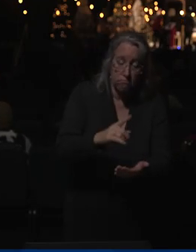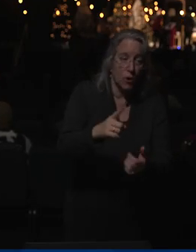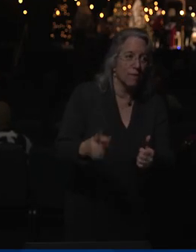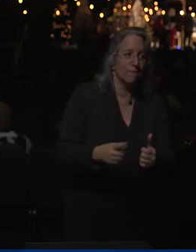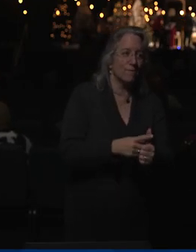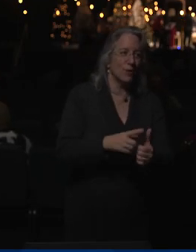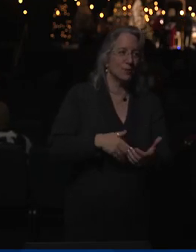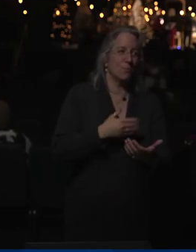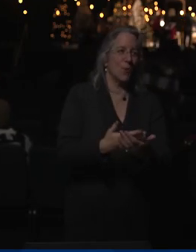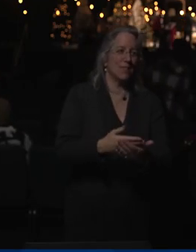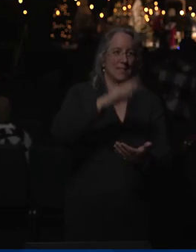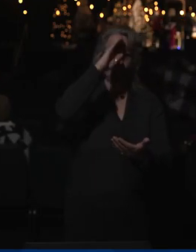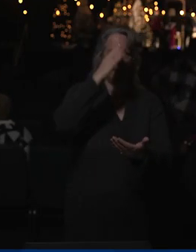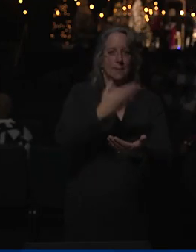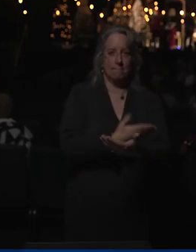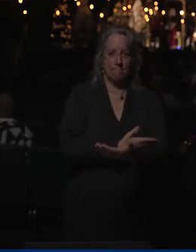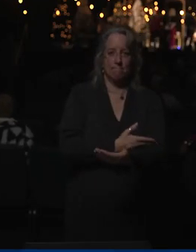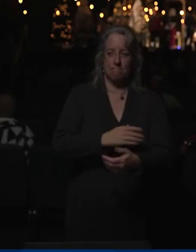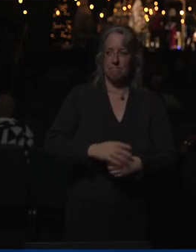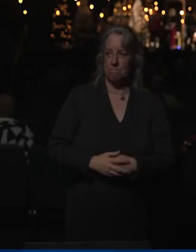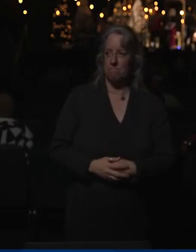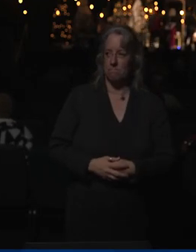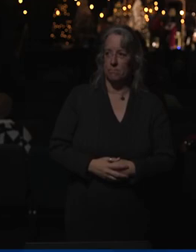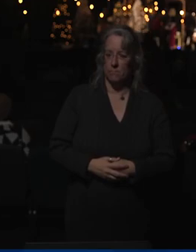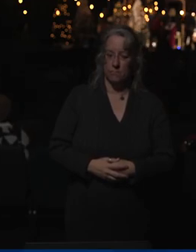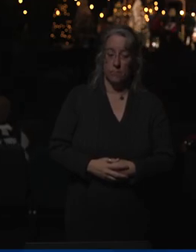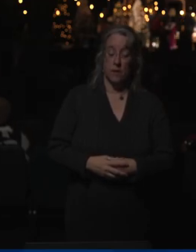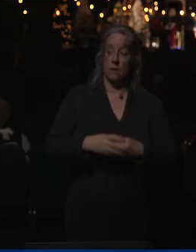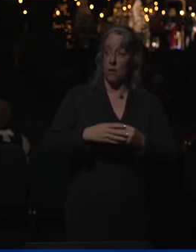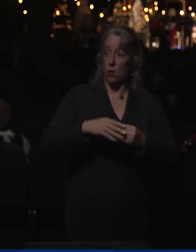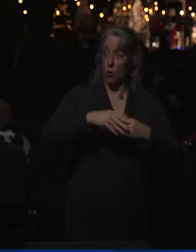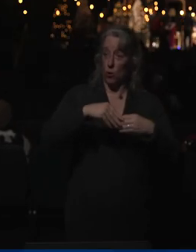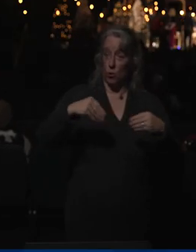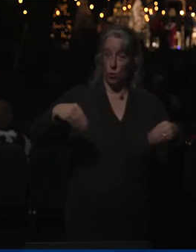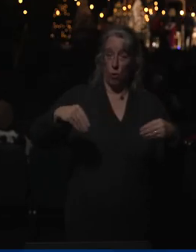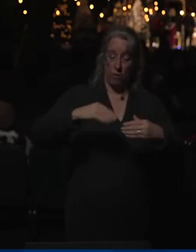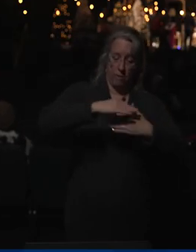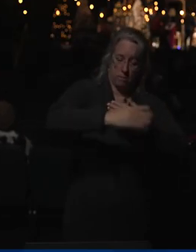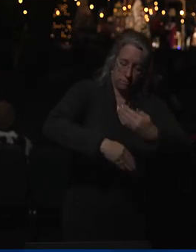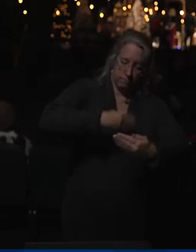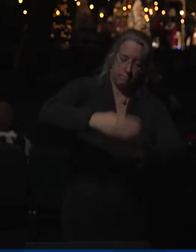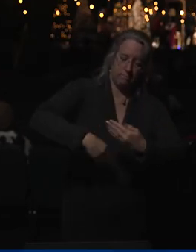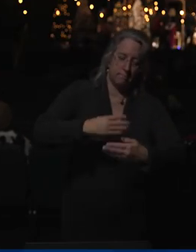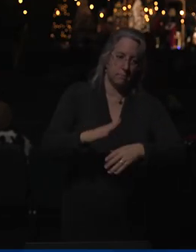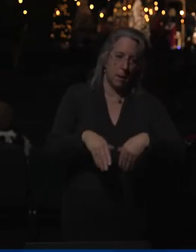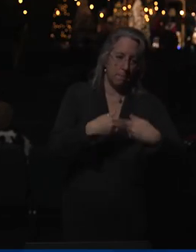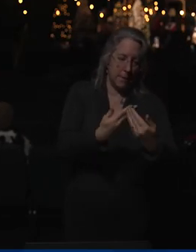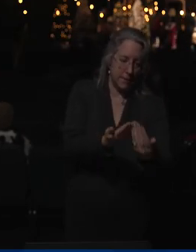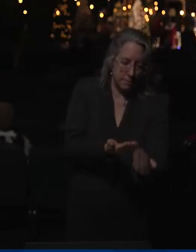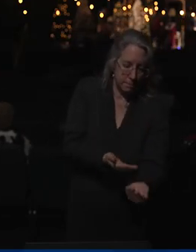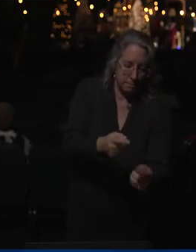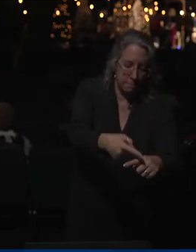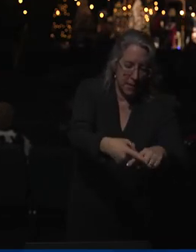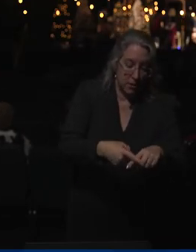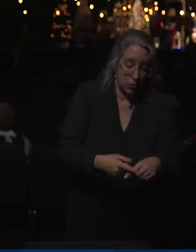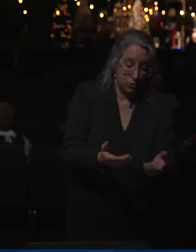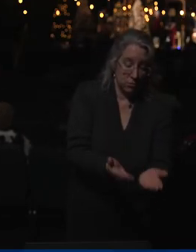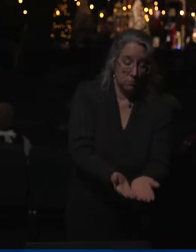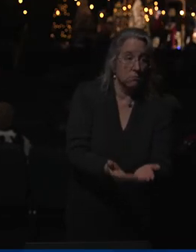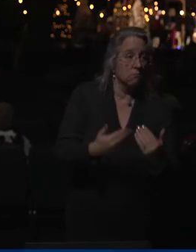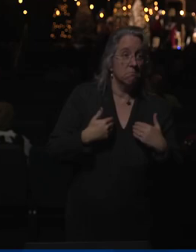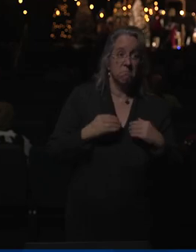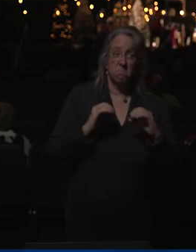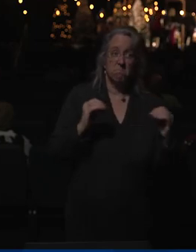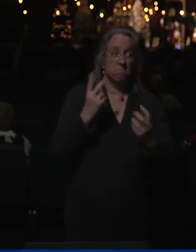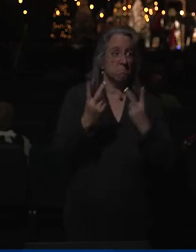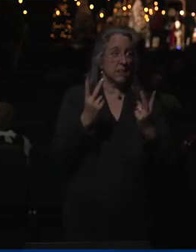son. She wrapped him in cloths and placed him in a manger because there was no guest room available for